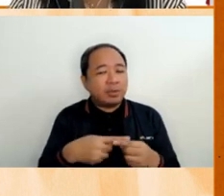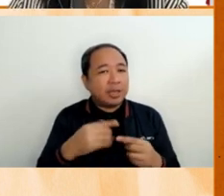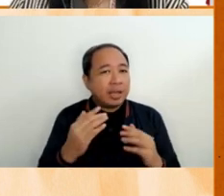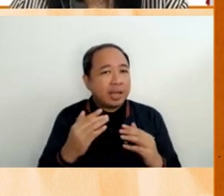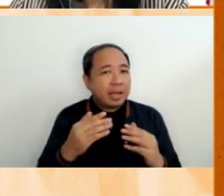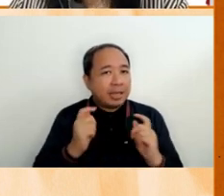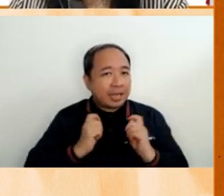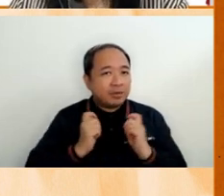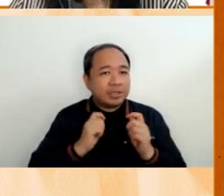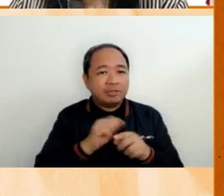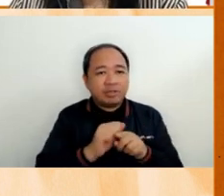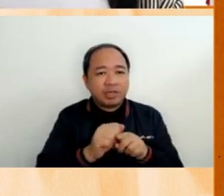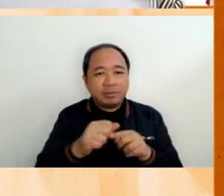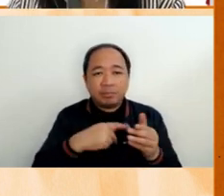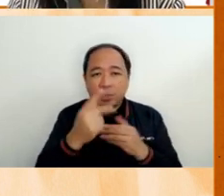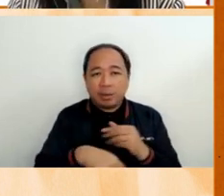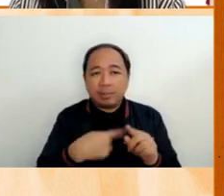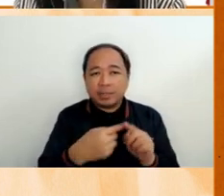programs and modules.